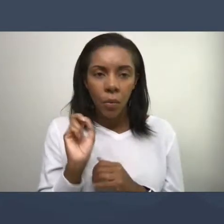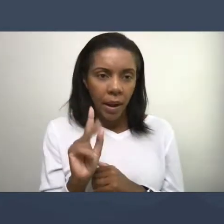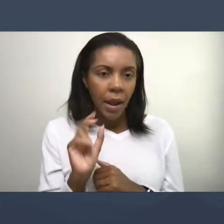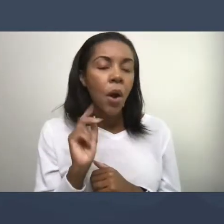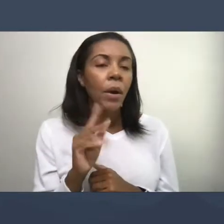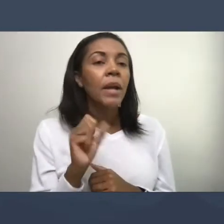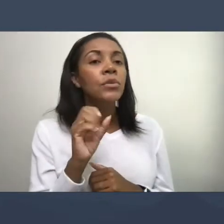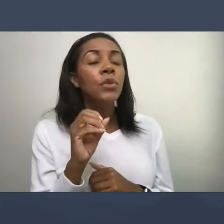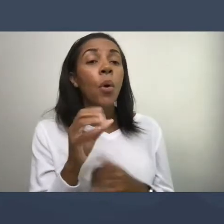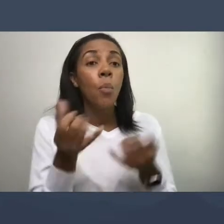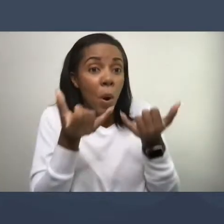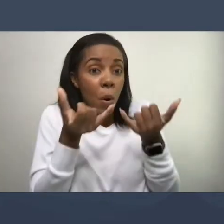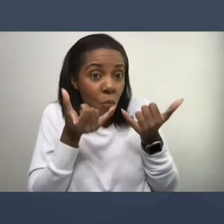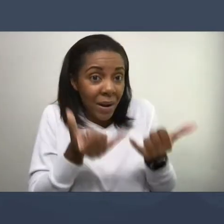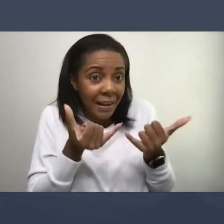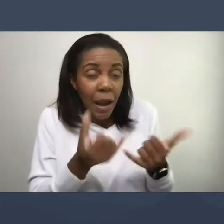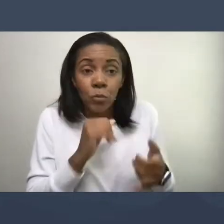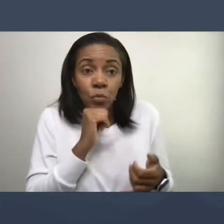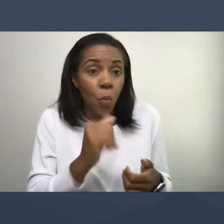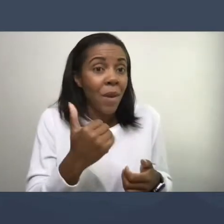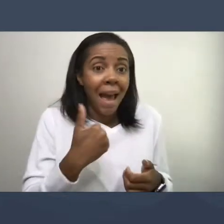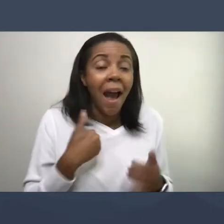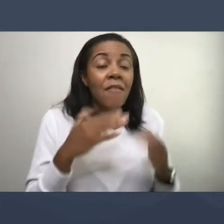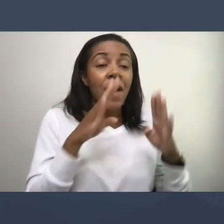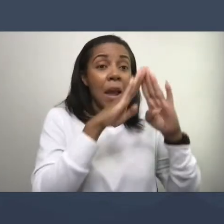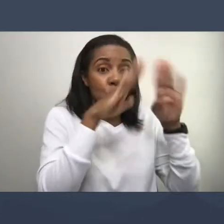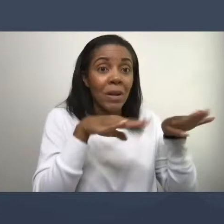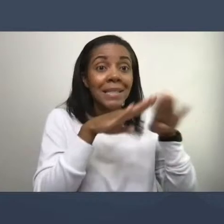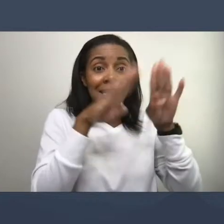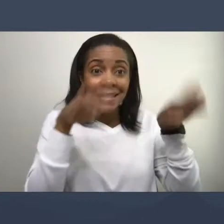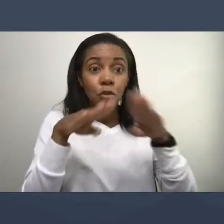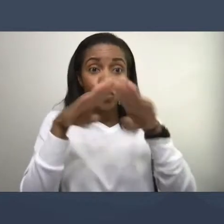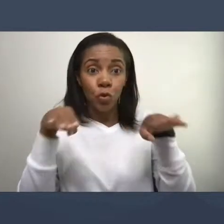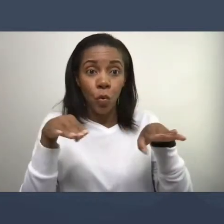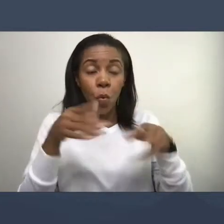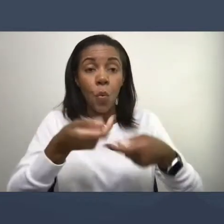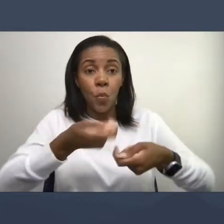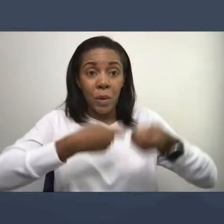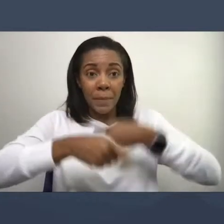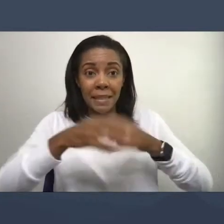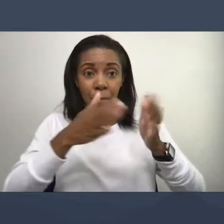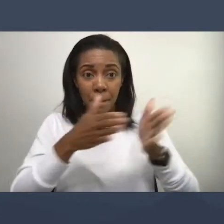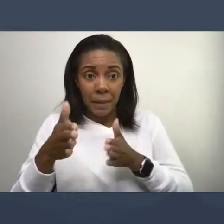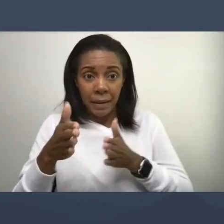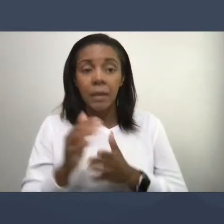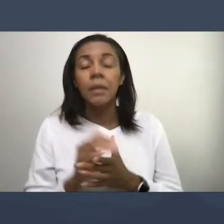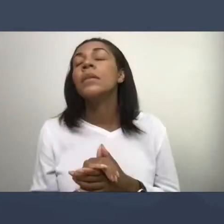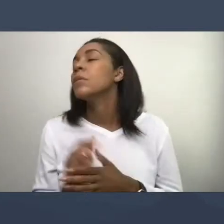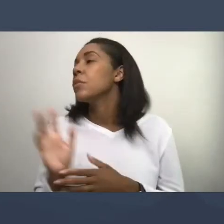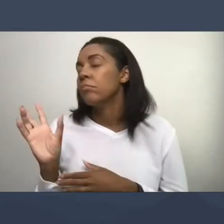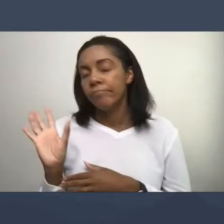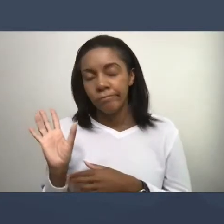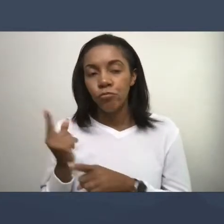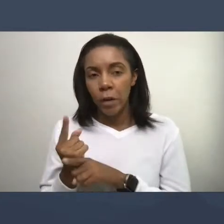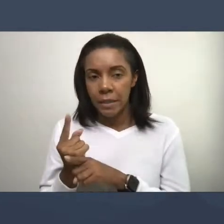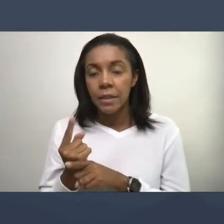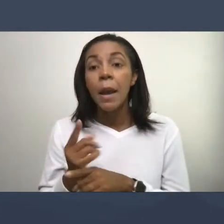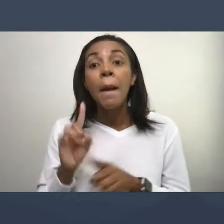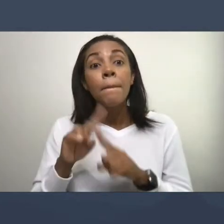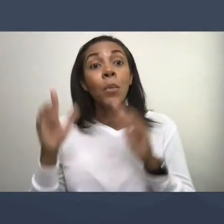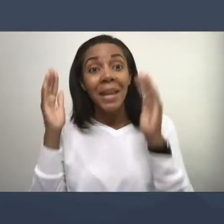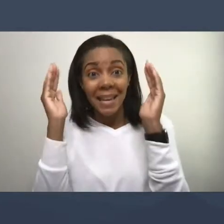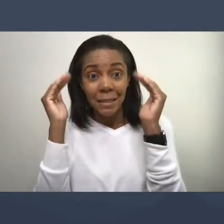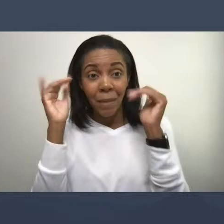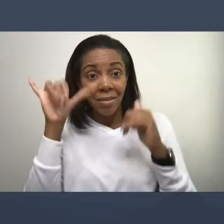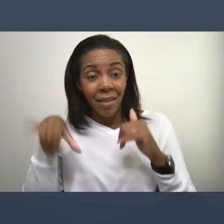but currently we do not have a residential replacement plan. Is that correct? We do not. Okay, great. Thank you. But we really expect that to come